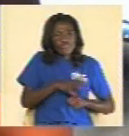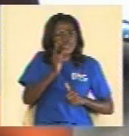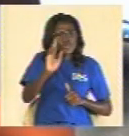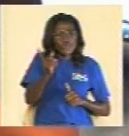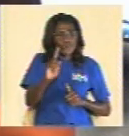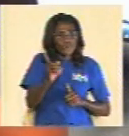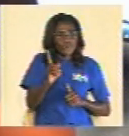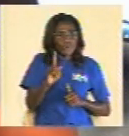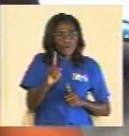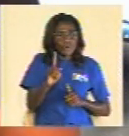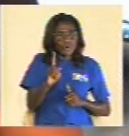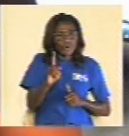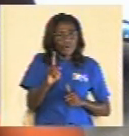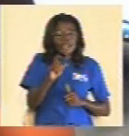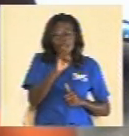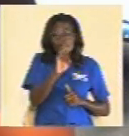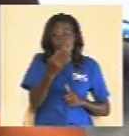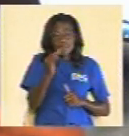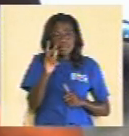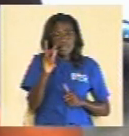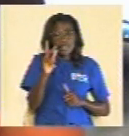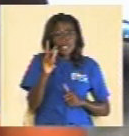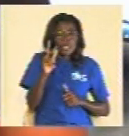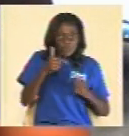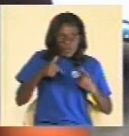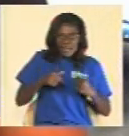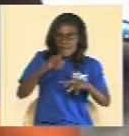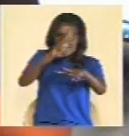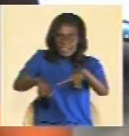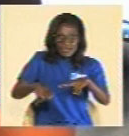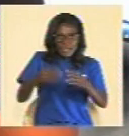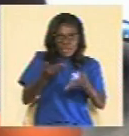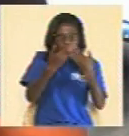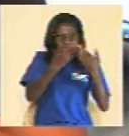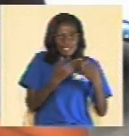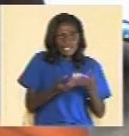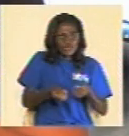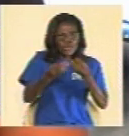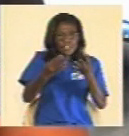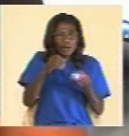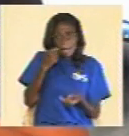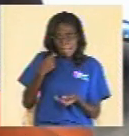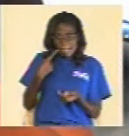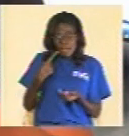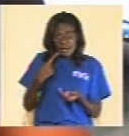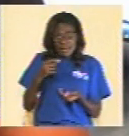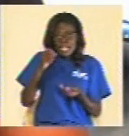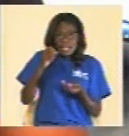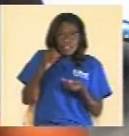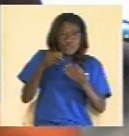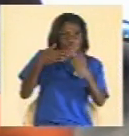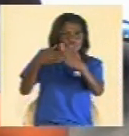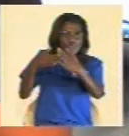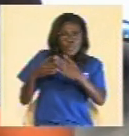with early treatment for the person not to become disability, as doctor has mentioned, from the nerves which is becoming